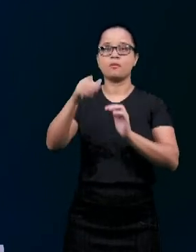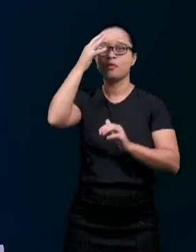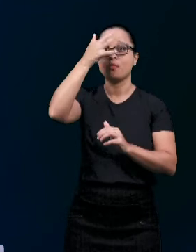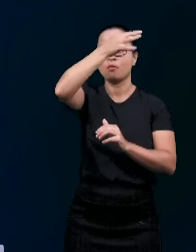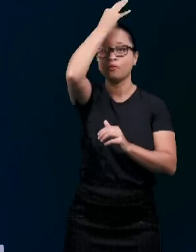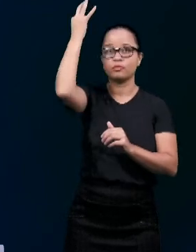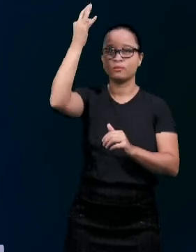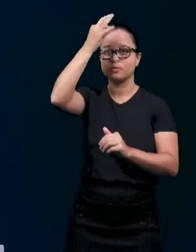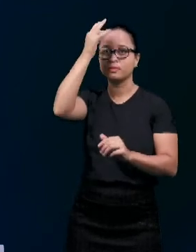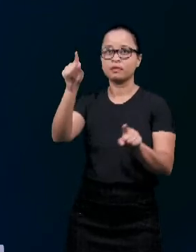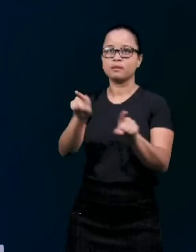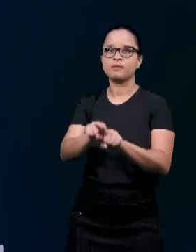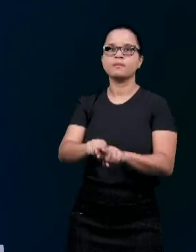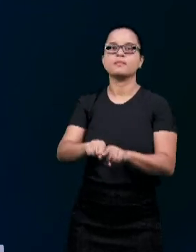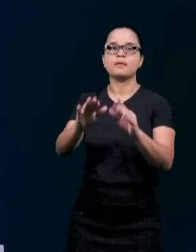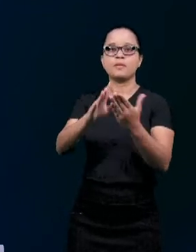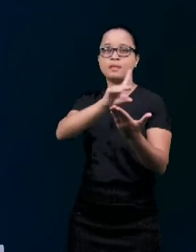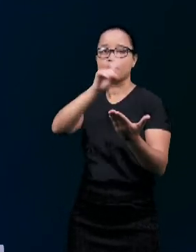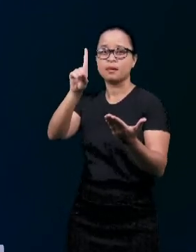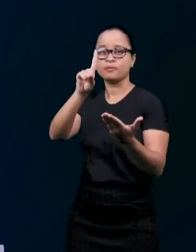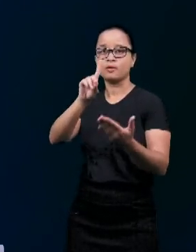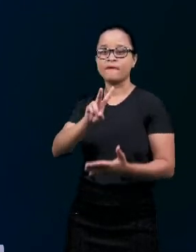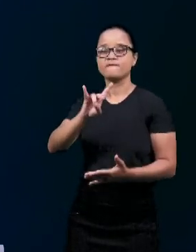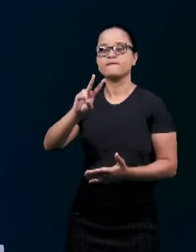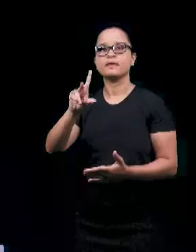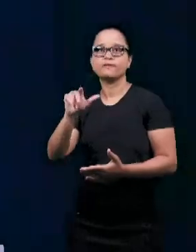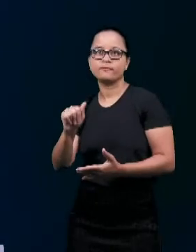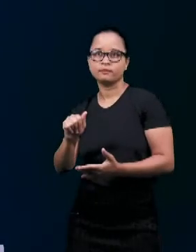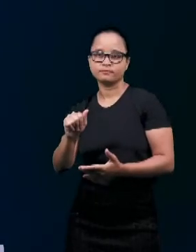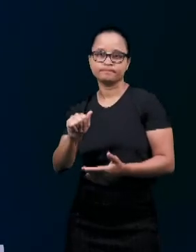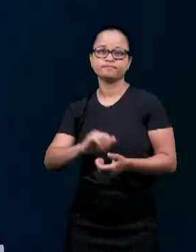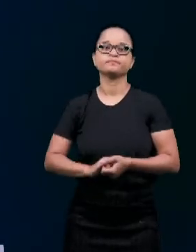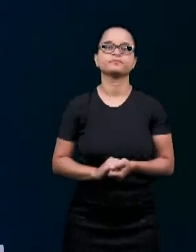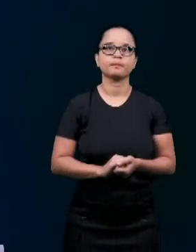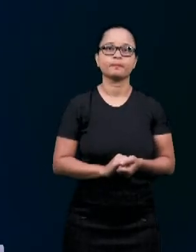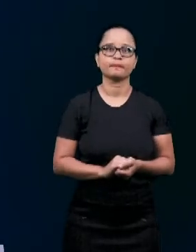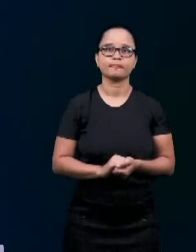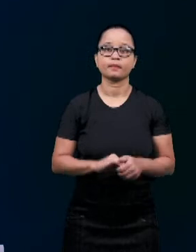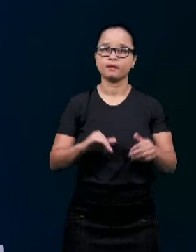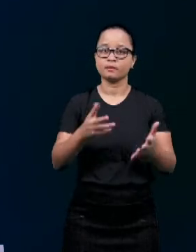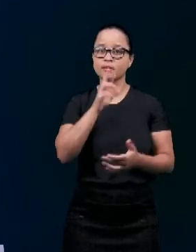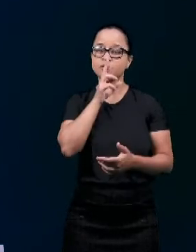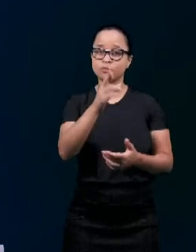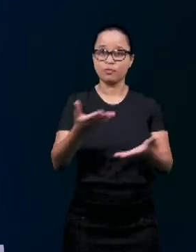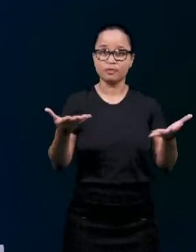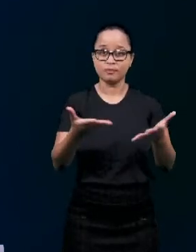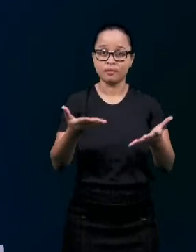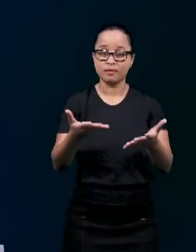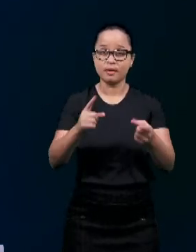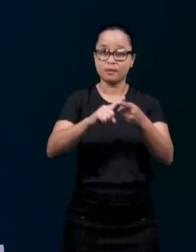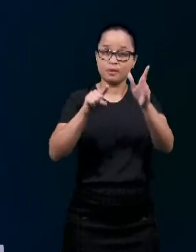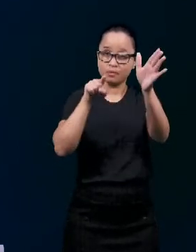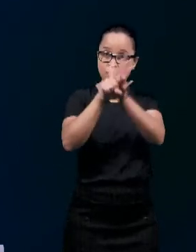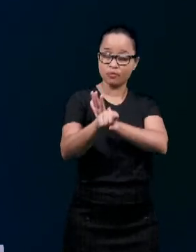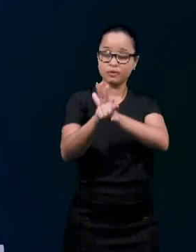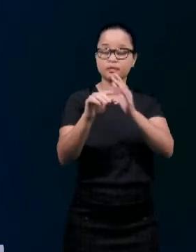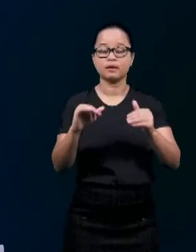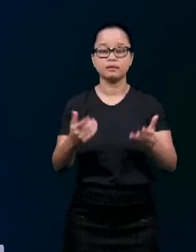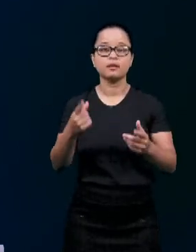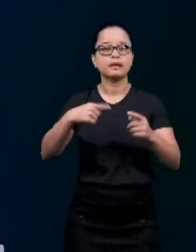the living word is brought into our lives. Amen. Em resposta à primeira pergunta, nós